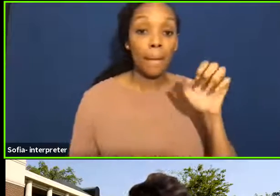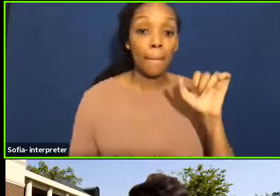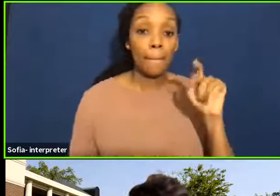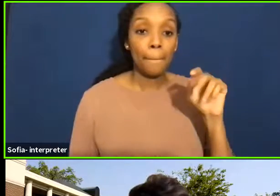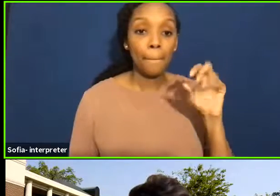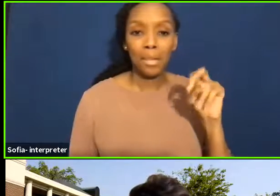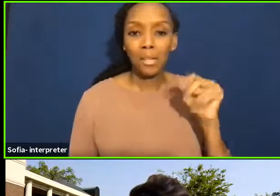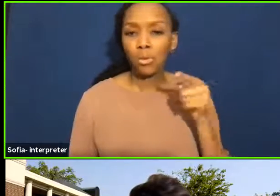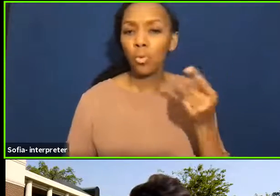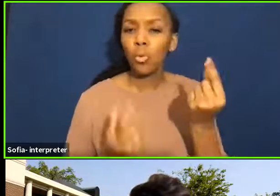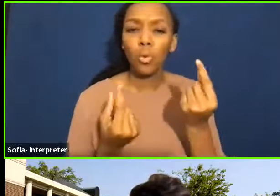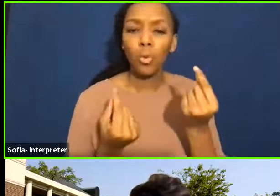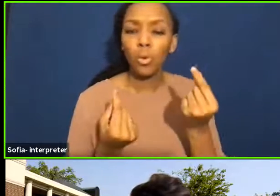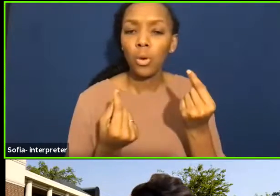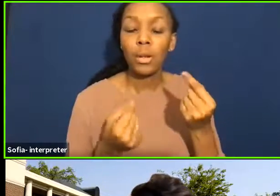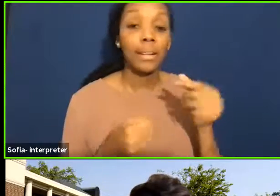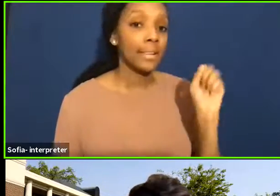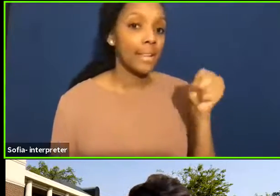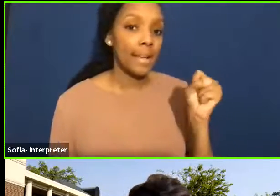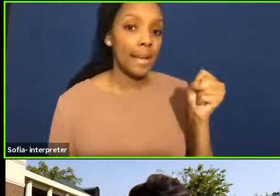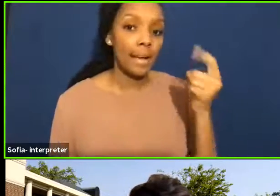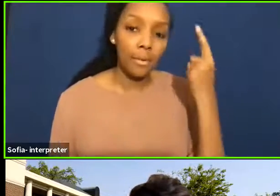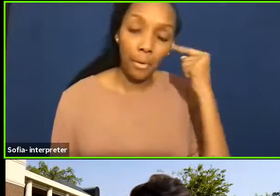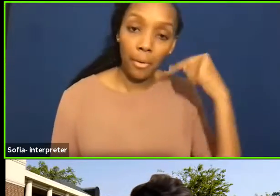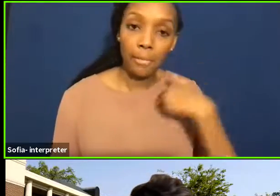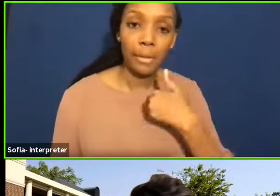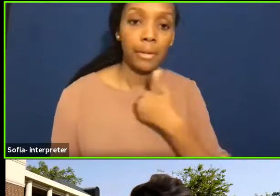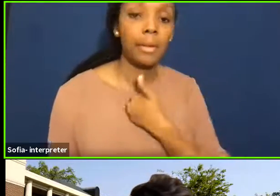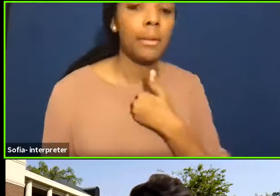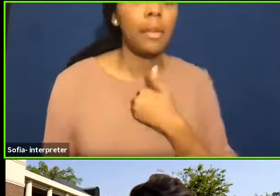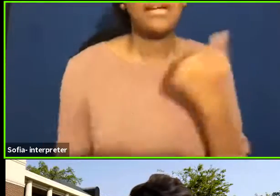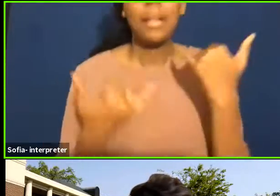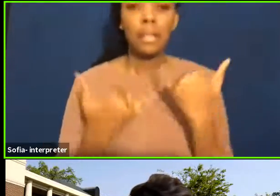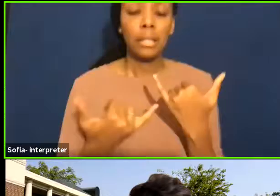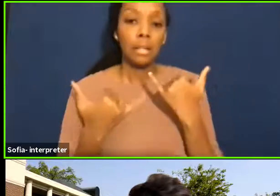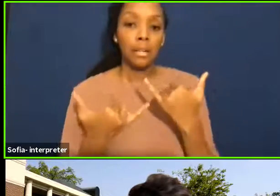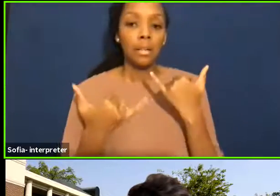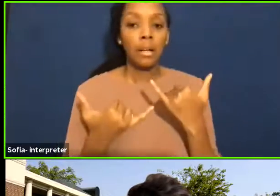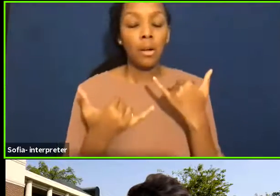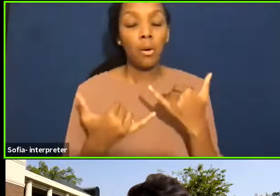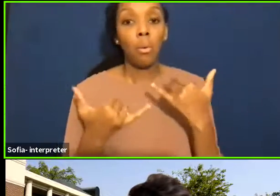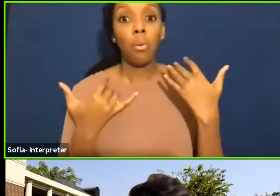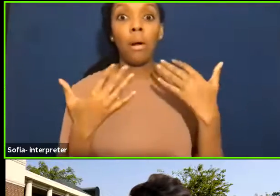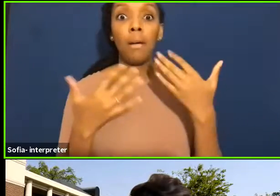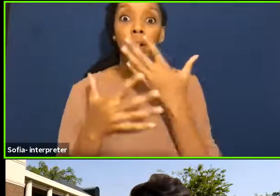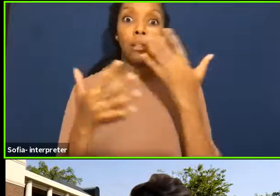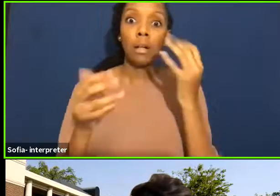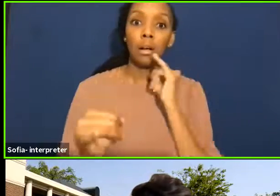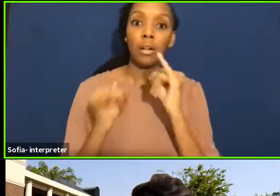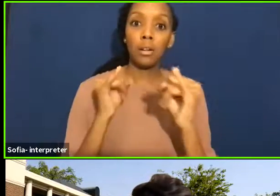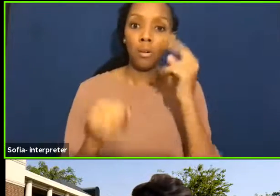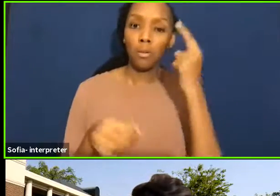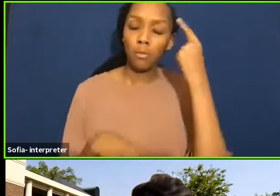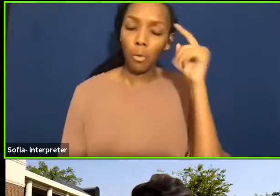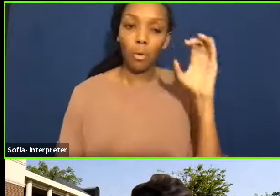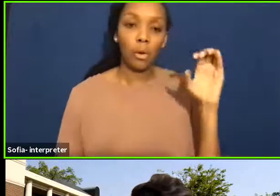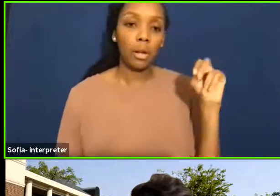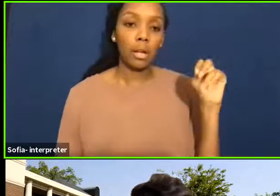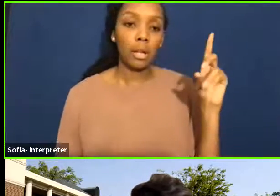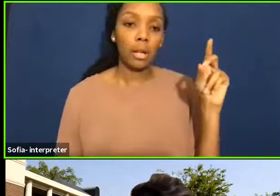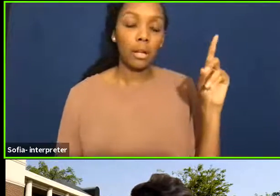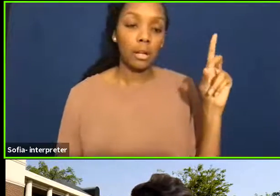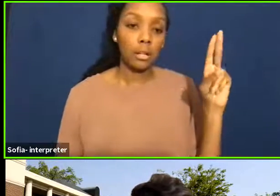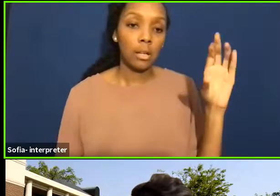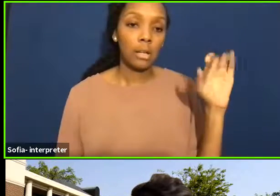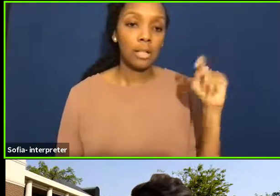been up to? Yeah, so mostly today I've been slammed with interviews for conduct teams. So I did